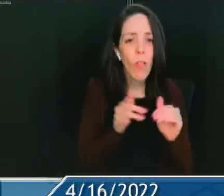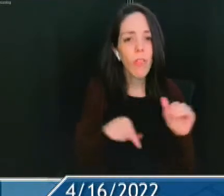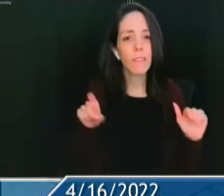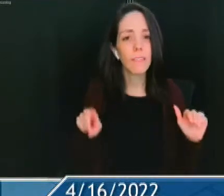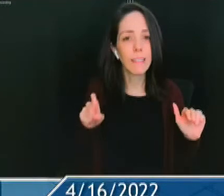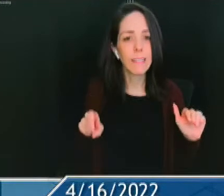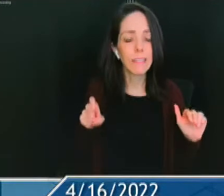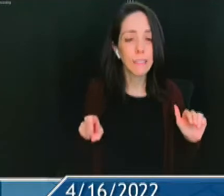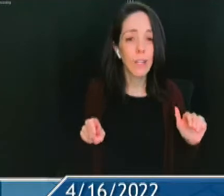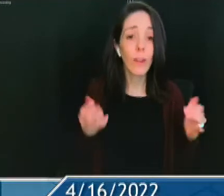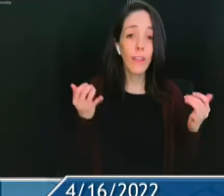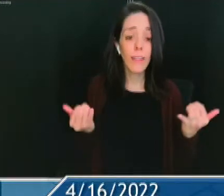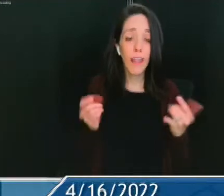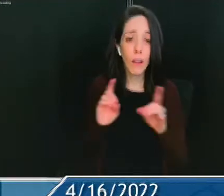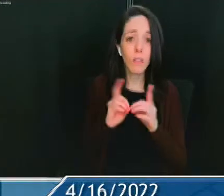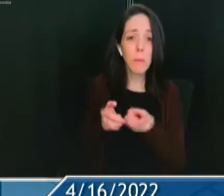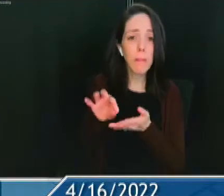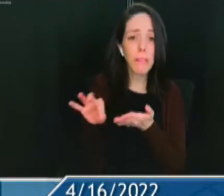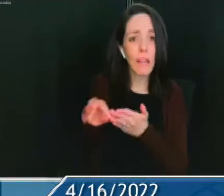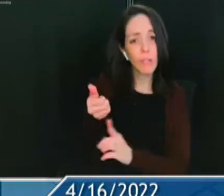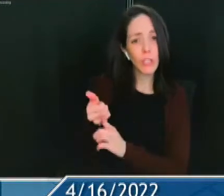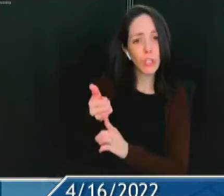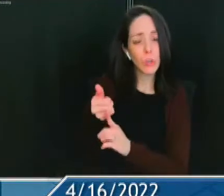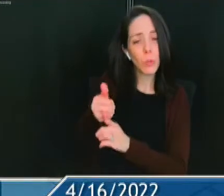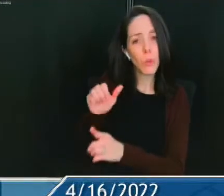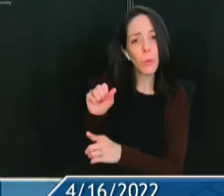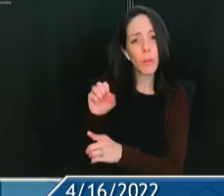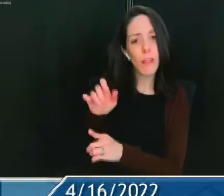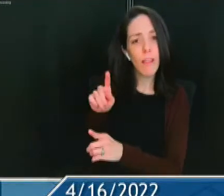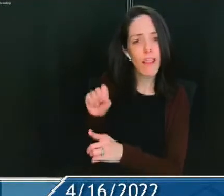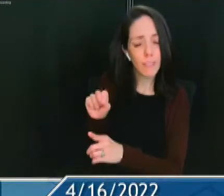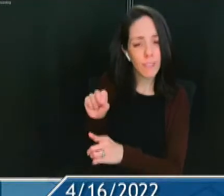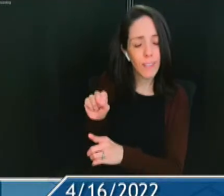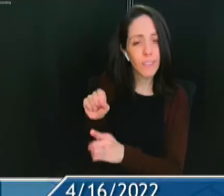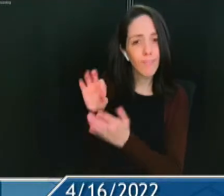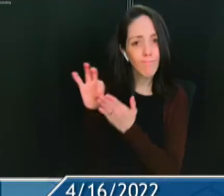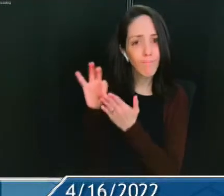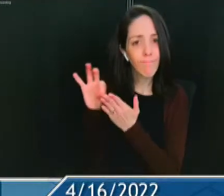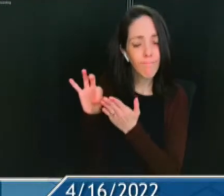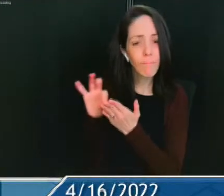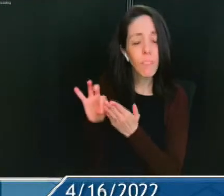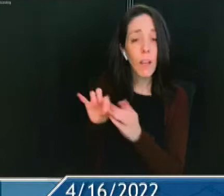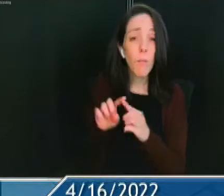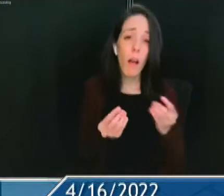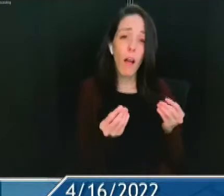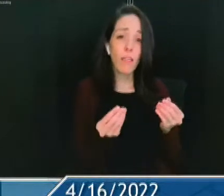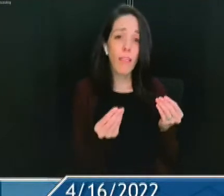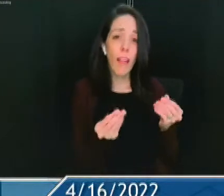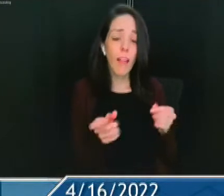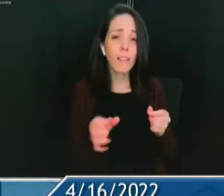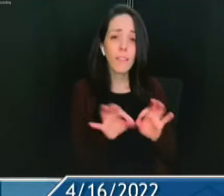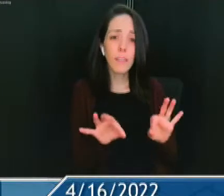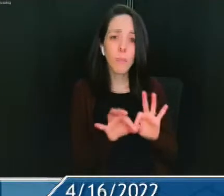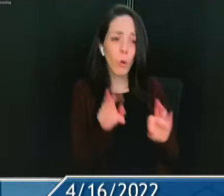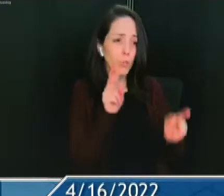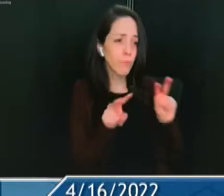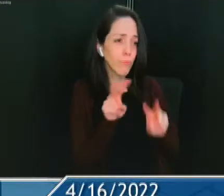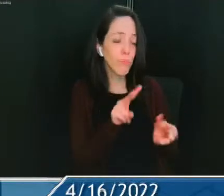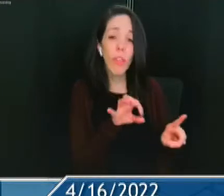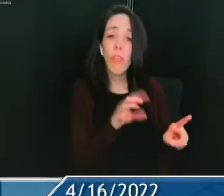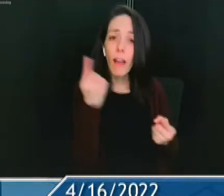own assets in its tally. The Trust for Public Lands measures may be more appropriate because it takes into account other